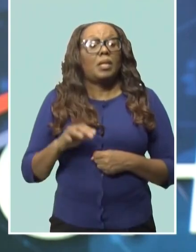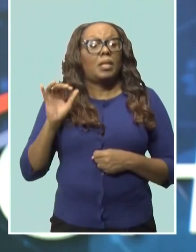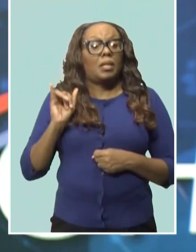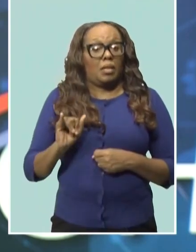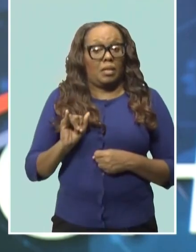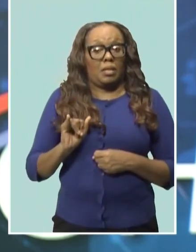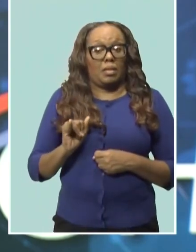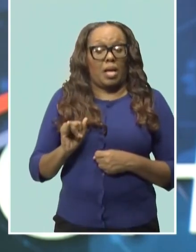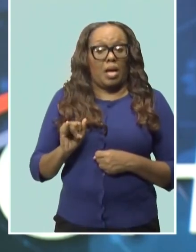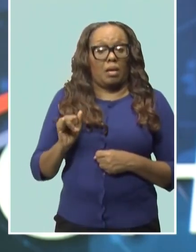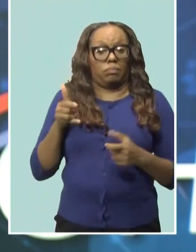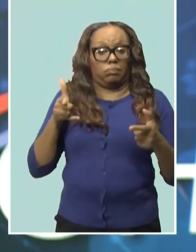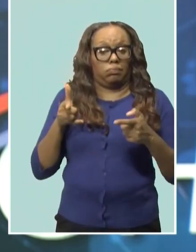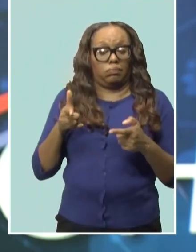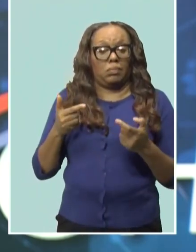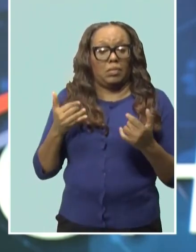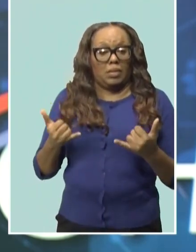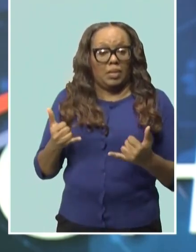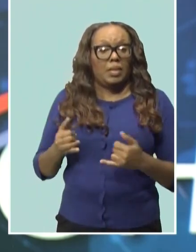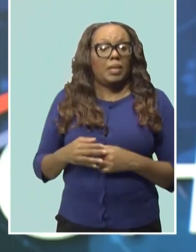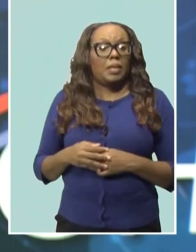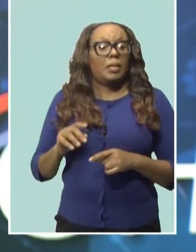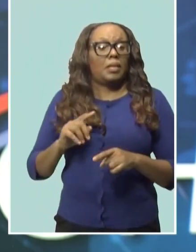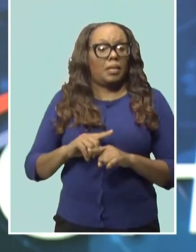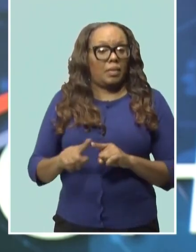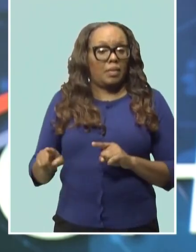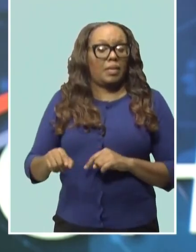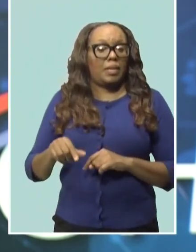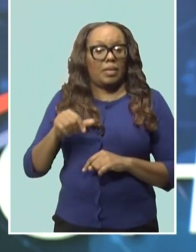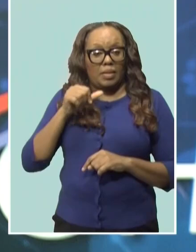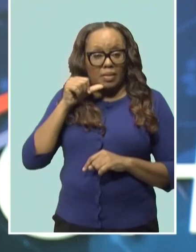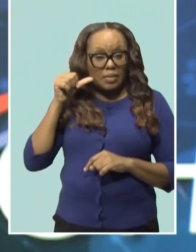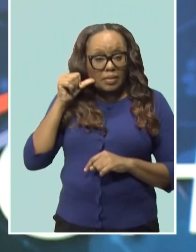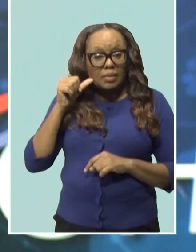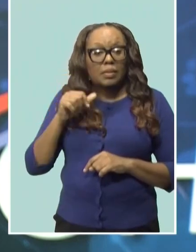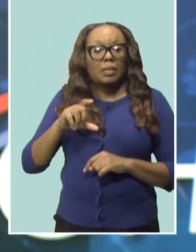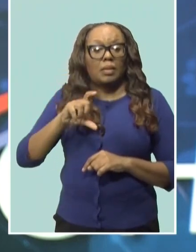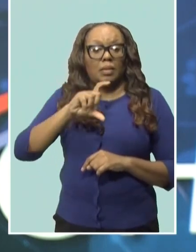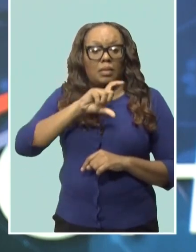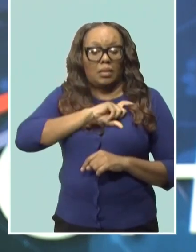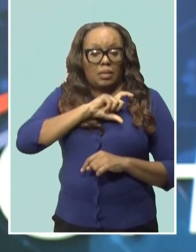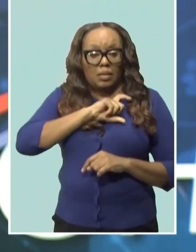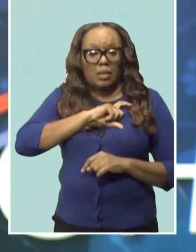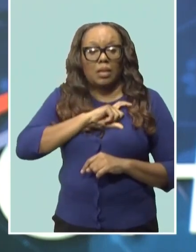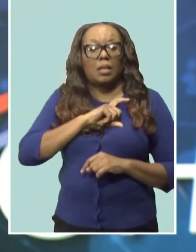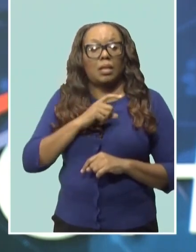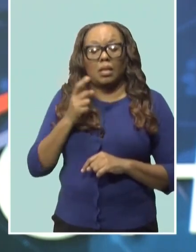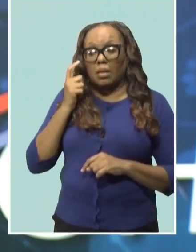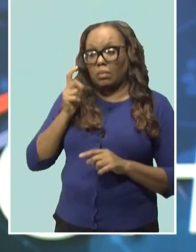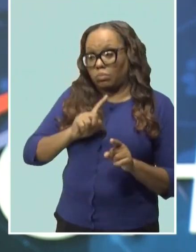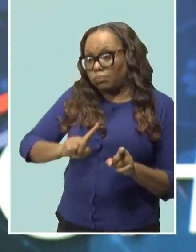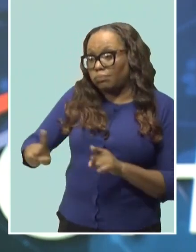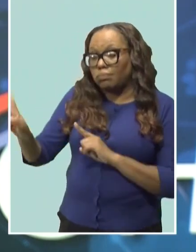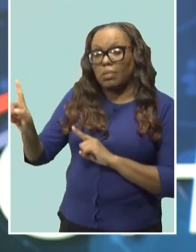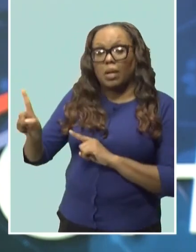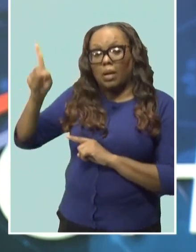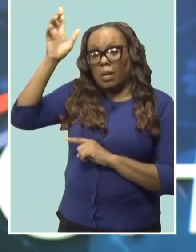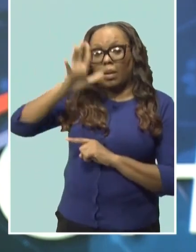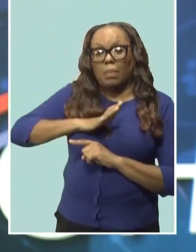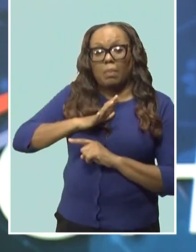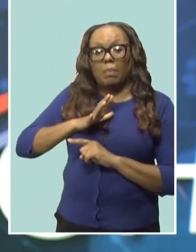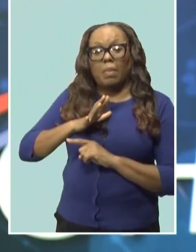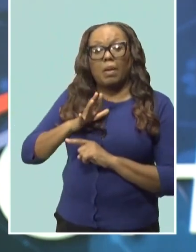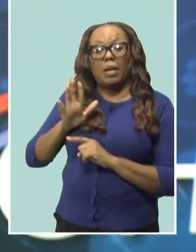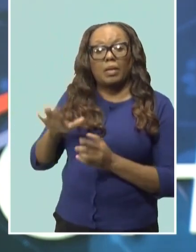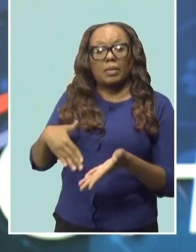second fatal shooting in less than 24 hours. The Barbados Police Service has turned to the public for assistance after a Boscobel St. Peter